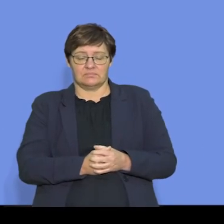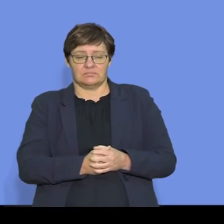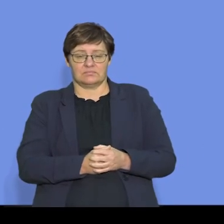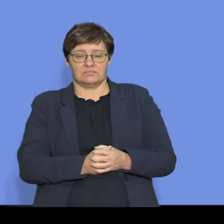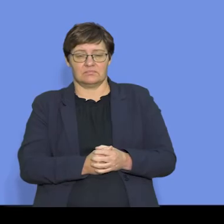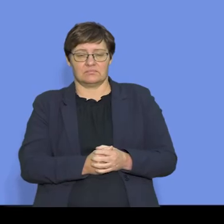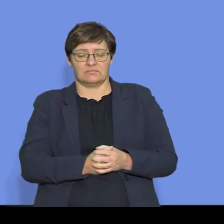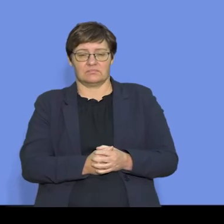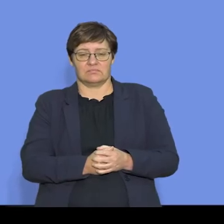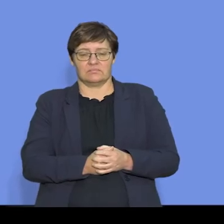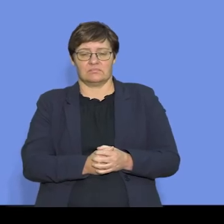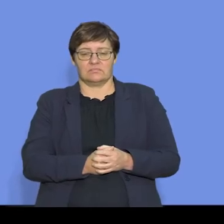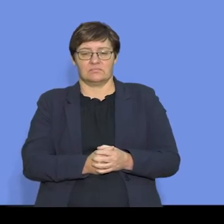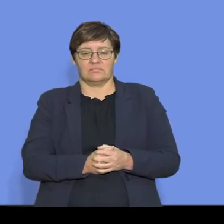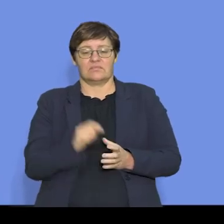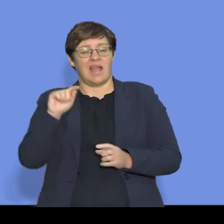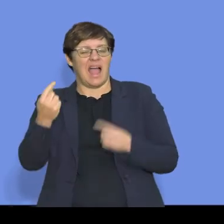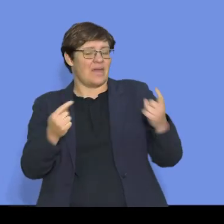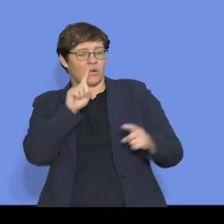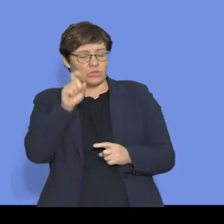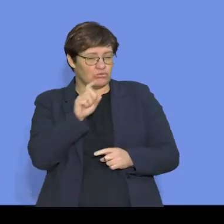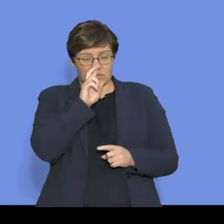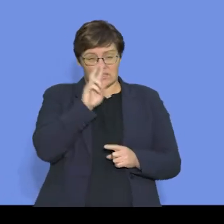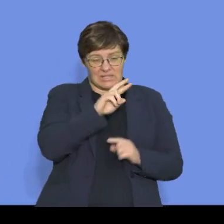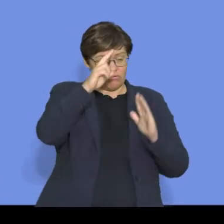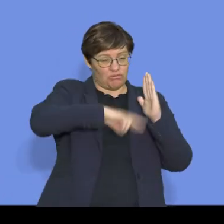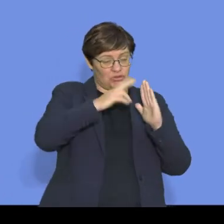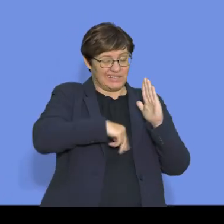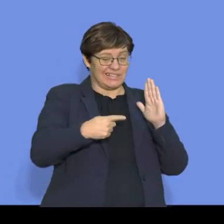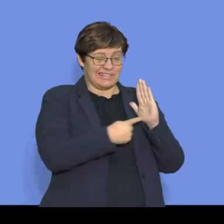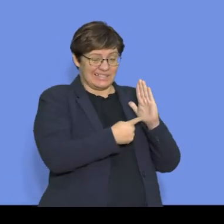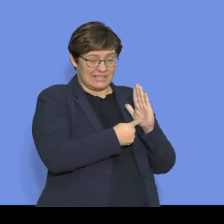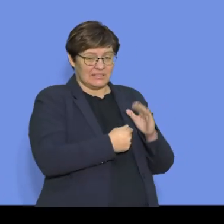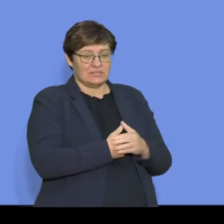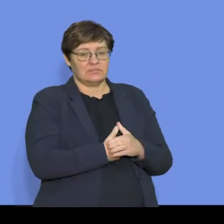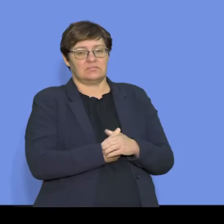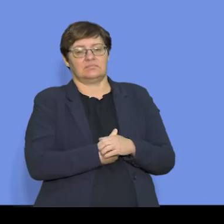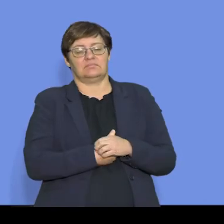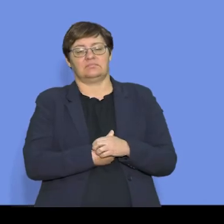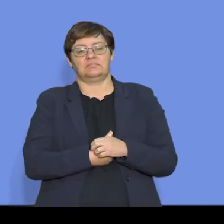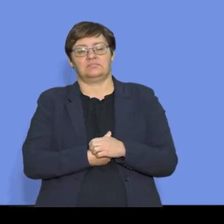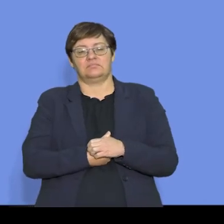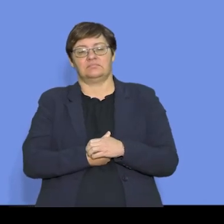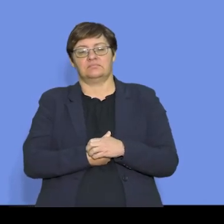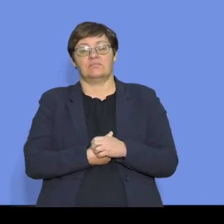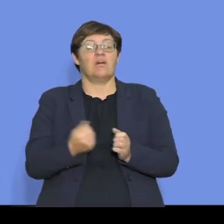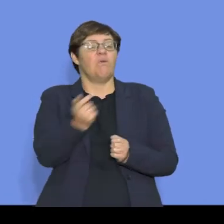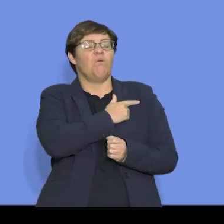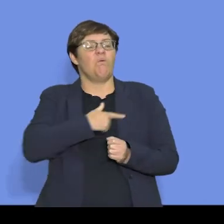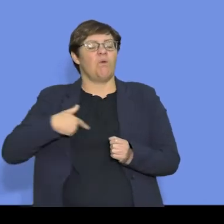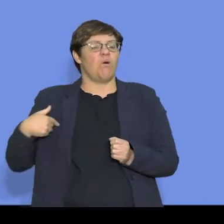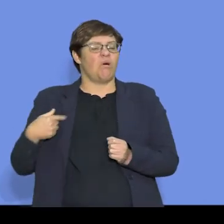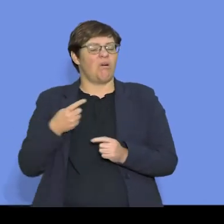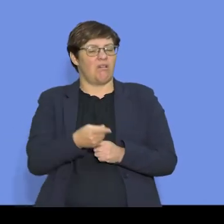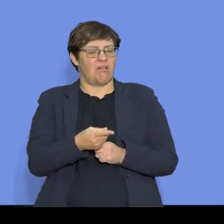timescale. Then, other questions to see if you can read off what the timescale tells you. How